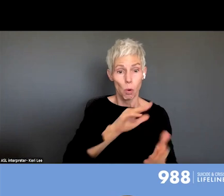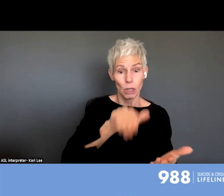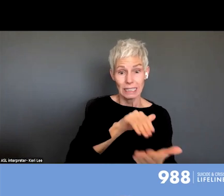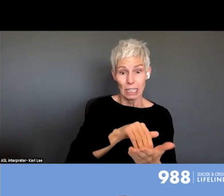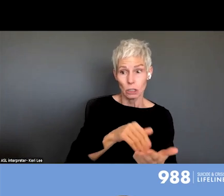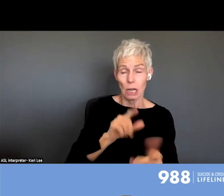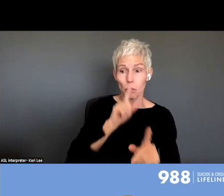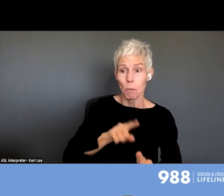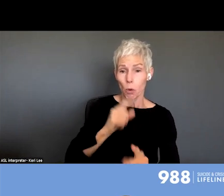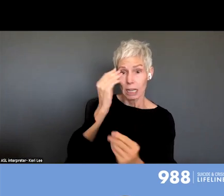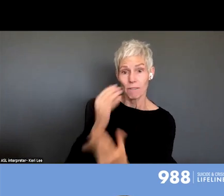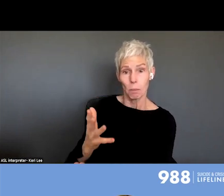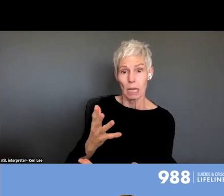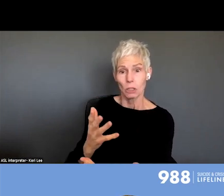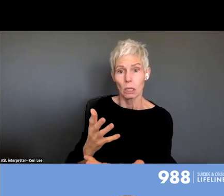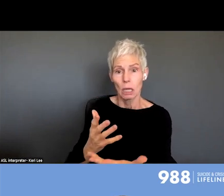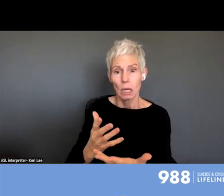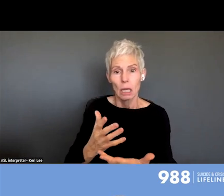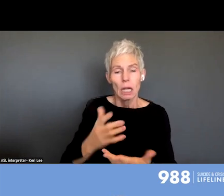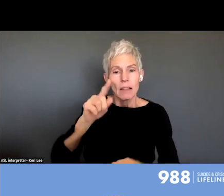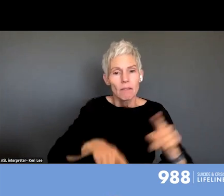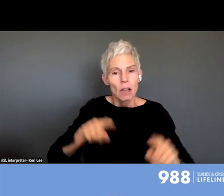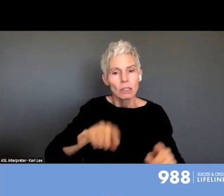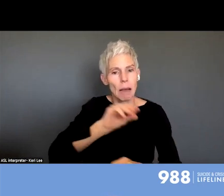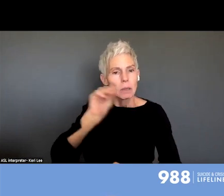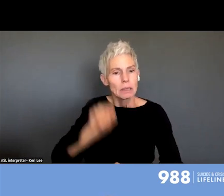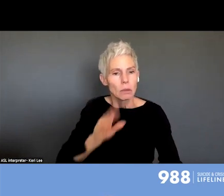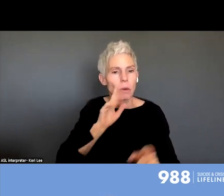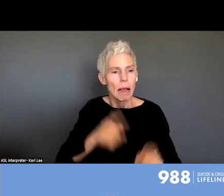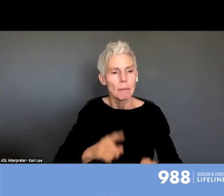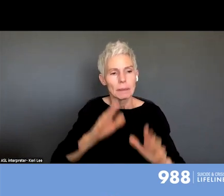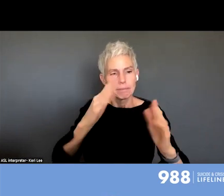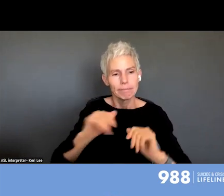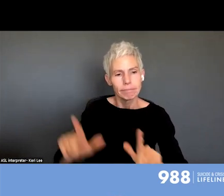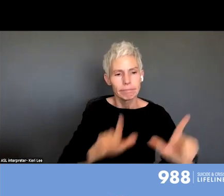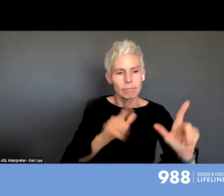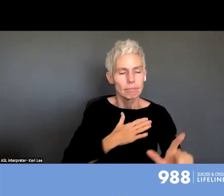the tighter the variance in those percentages are. Next slide, please.